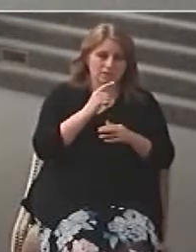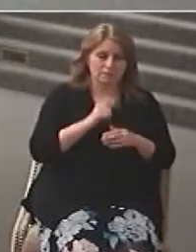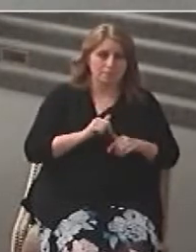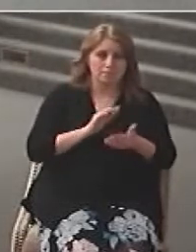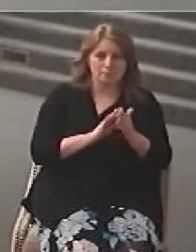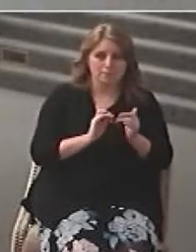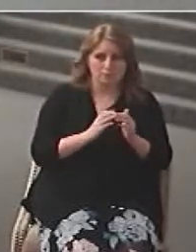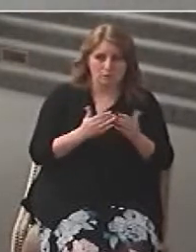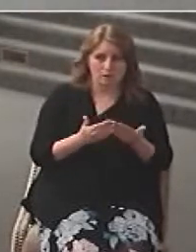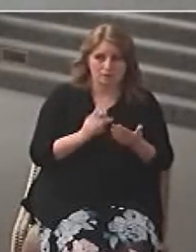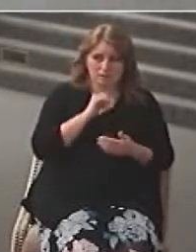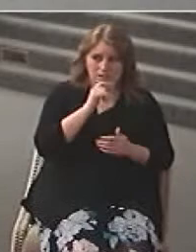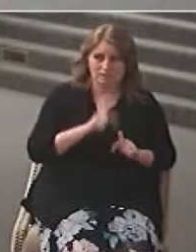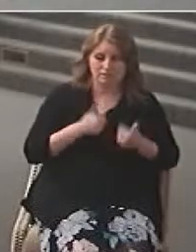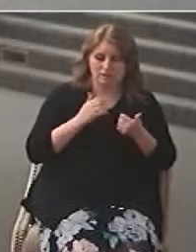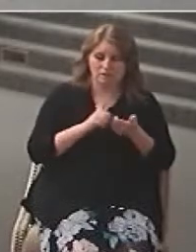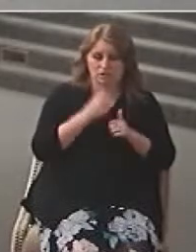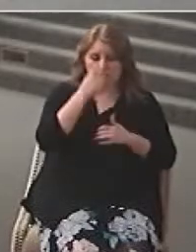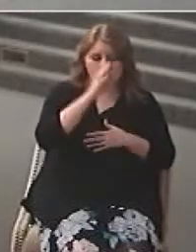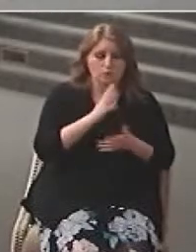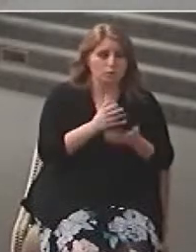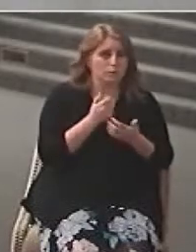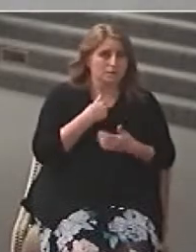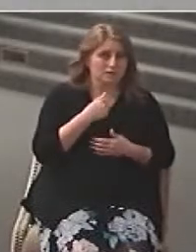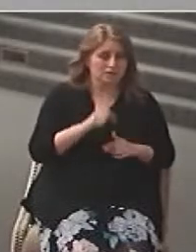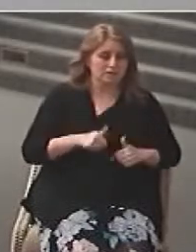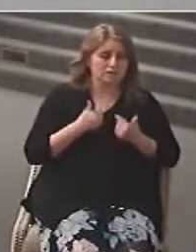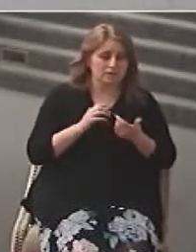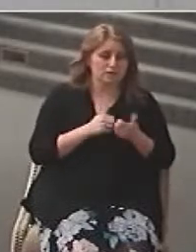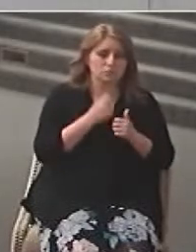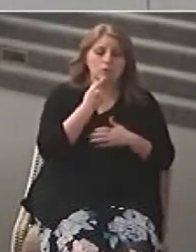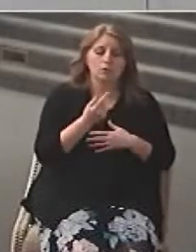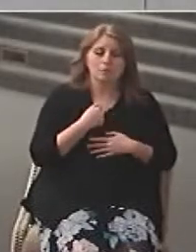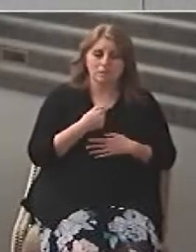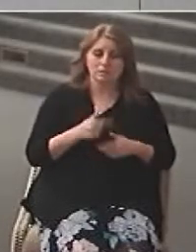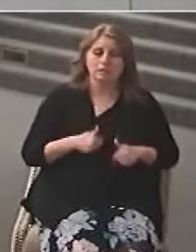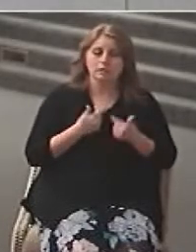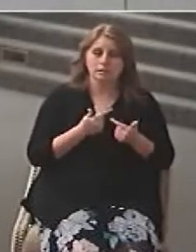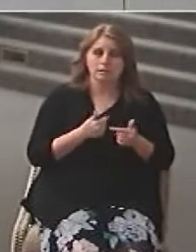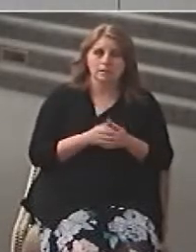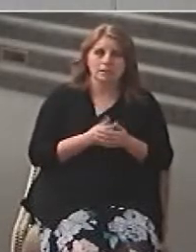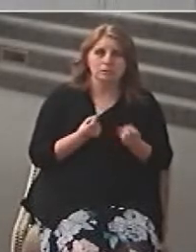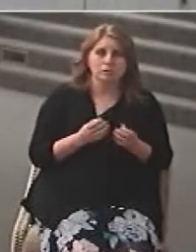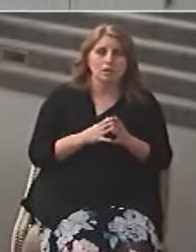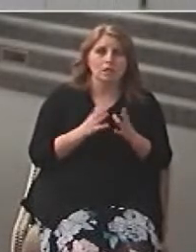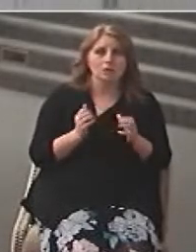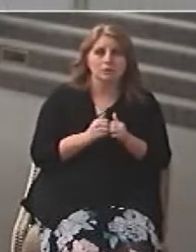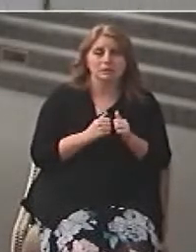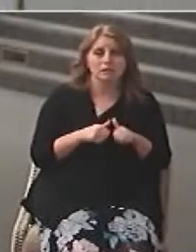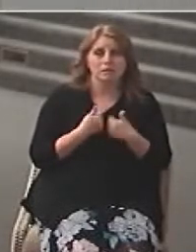how God wanted me to live, how He told me to live. Listen, I deal a lot with the young people, and